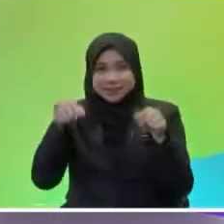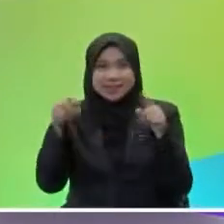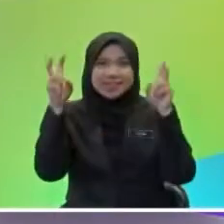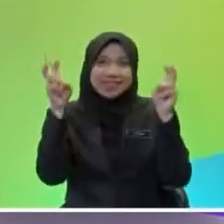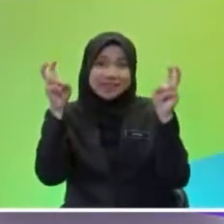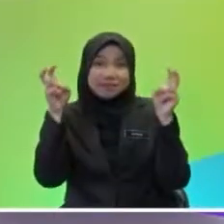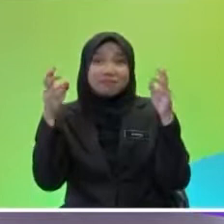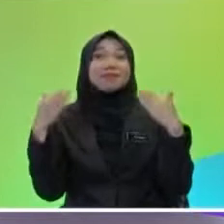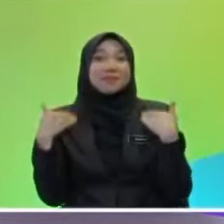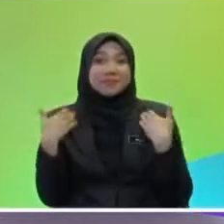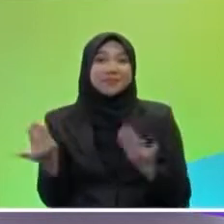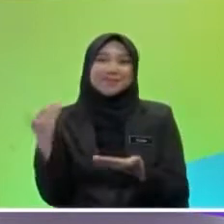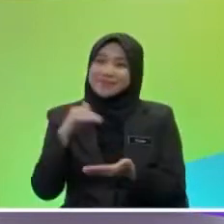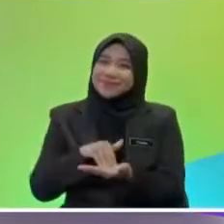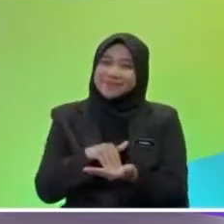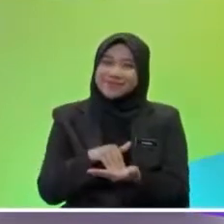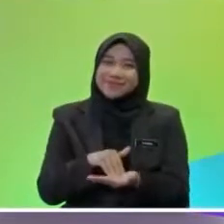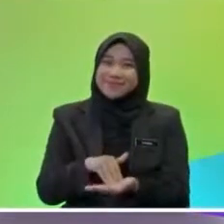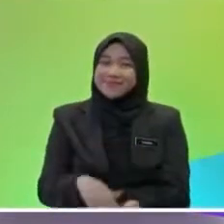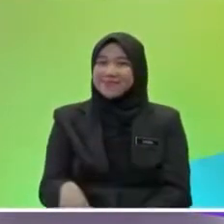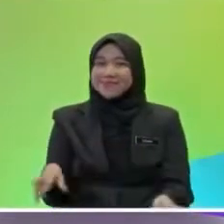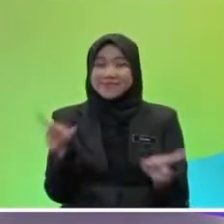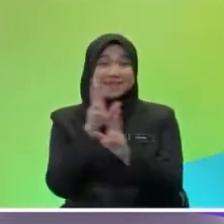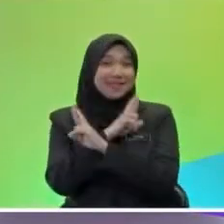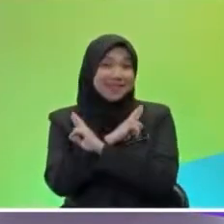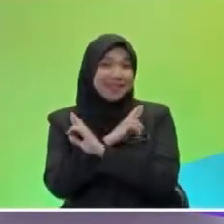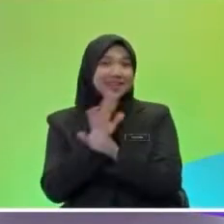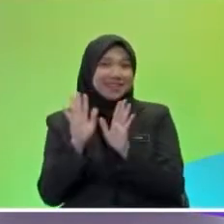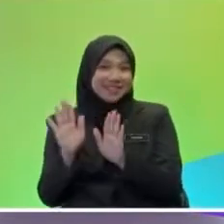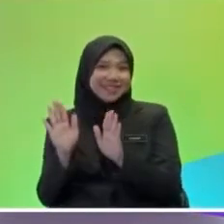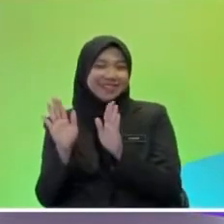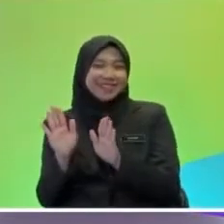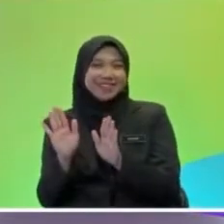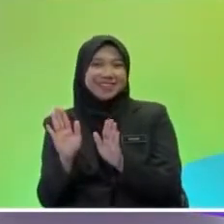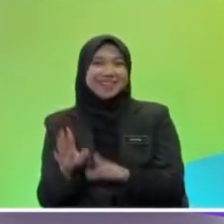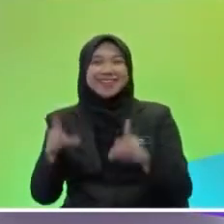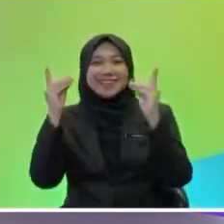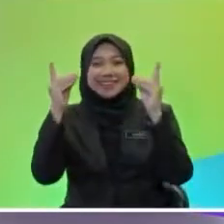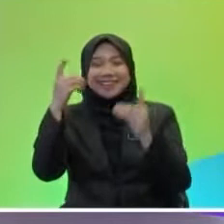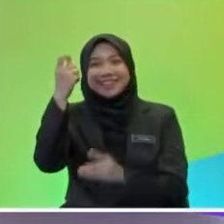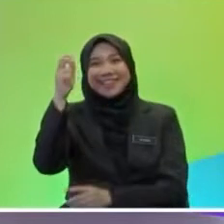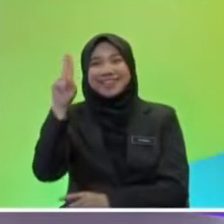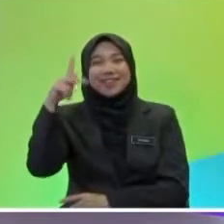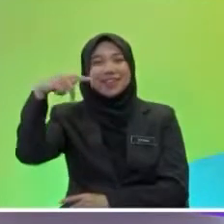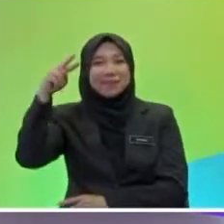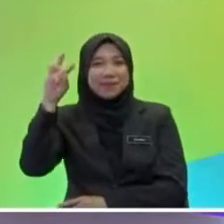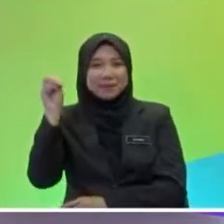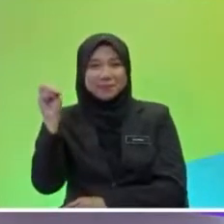have more to come with Teacher Devi. So don't go anywhere. We'll be going for a short break only on Didik TV KPM.